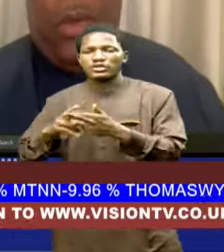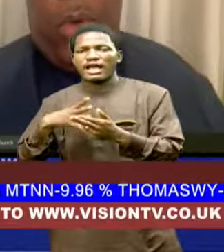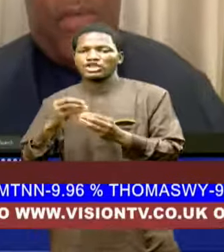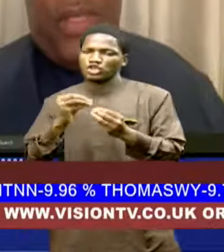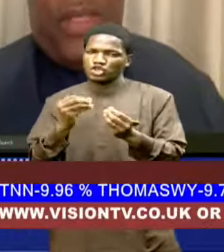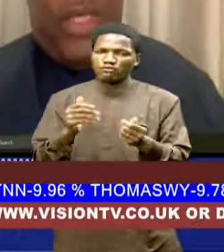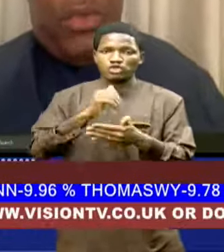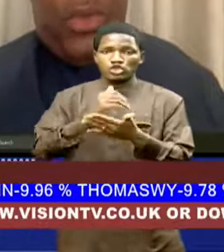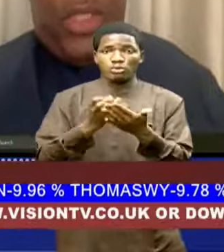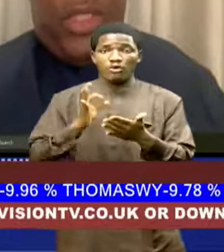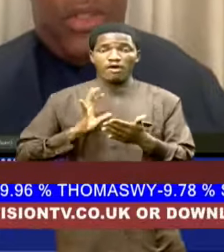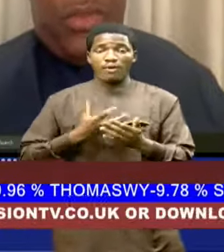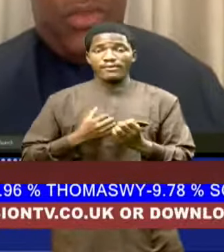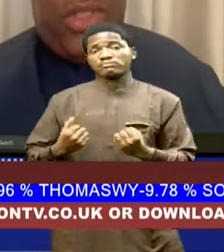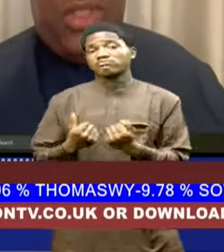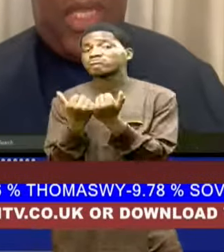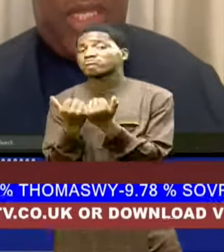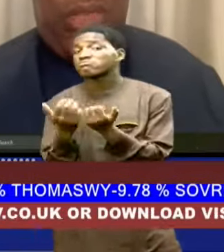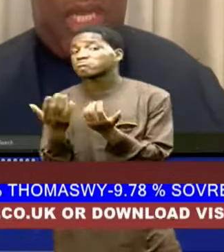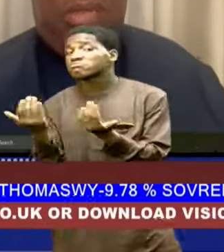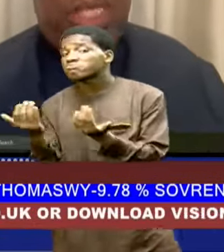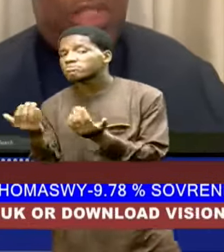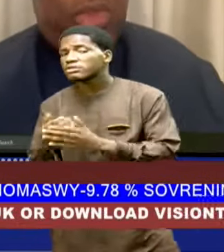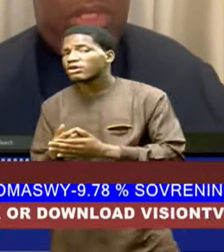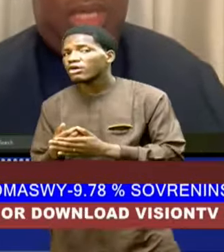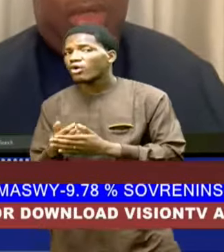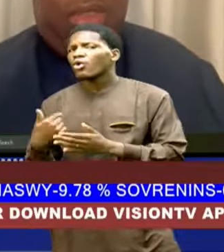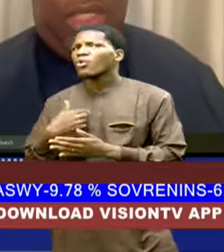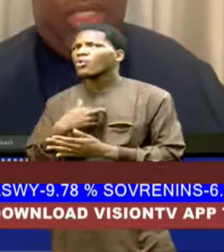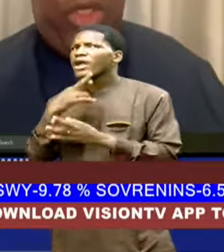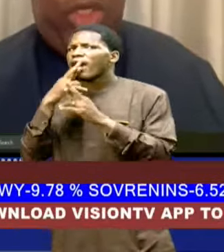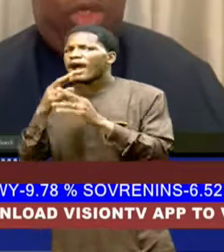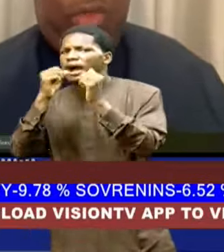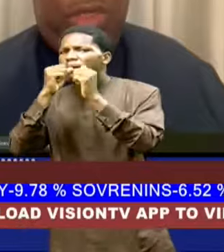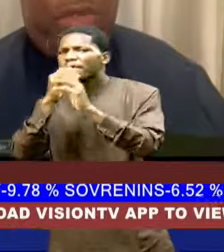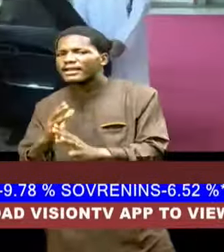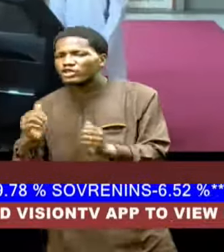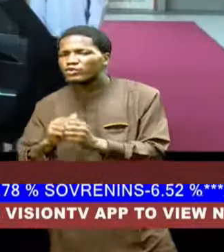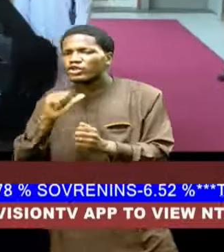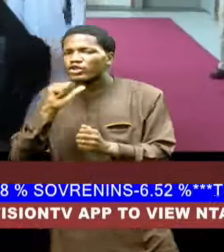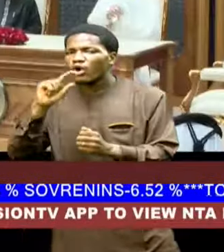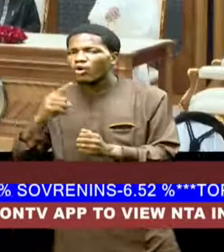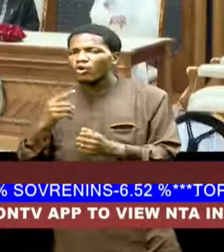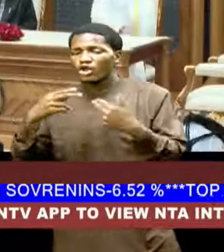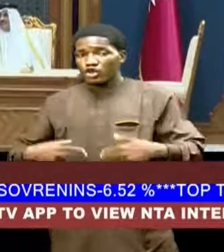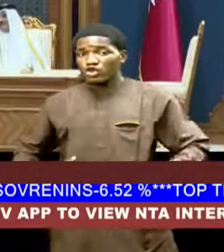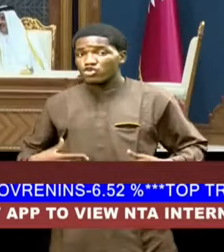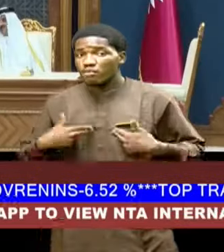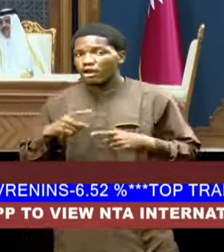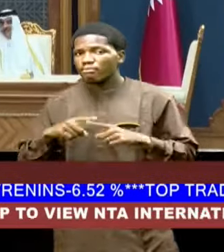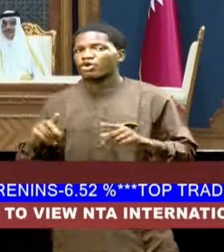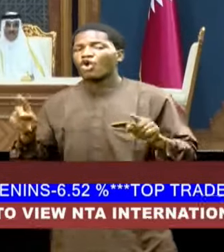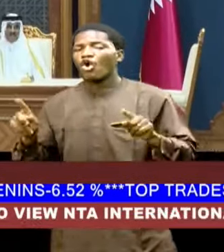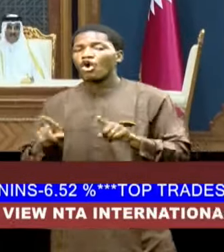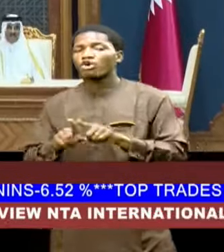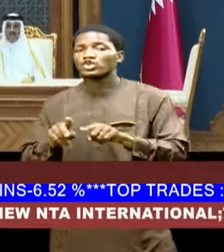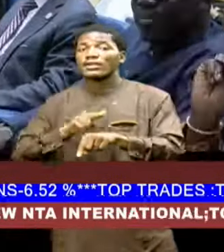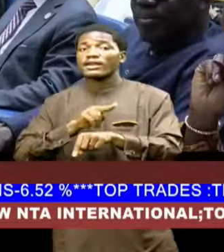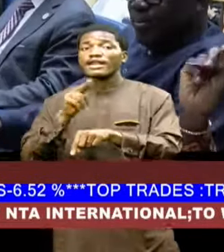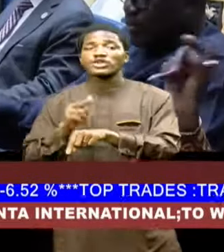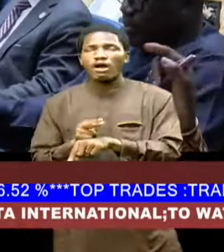Well, one of the things we need to do is that we are blessed with not only human but also natural resources. There